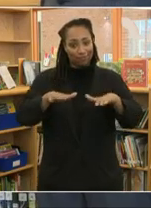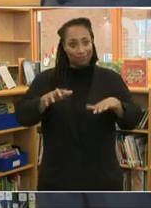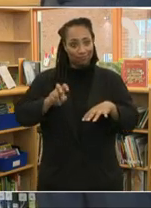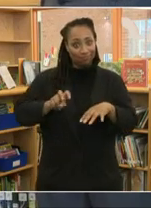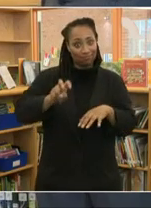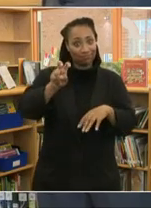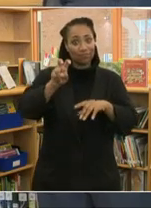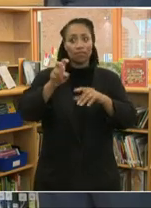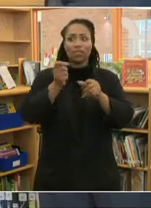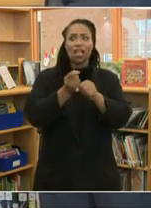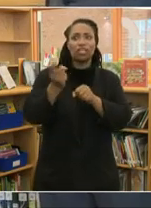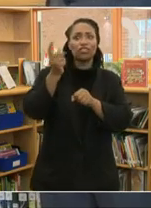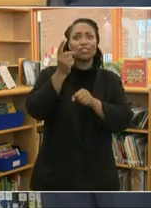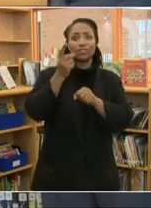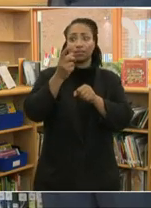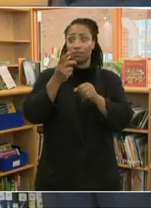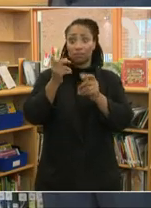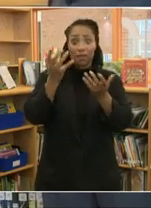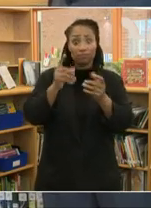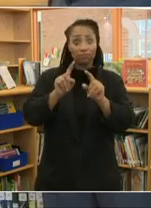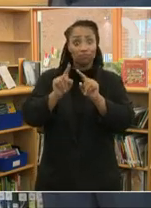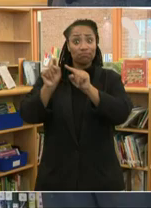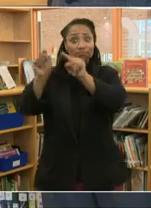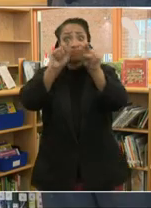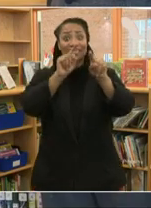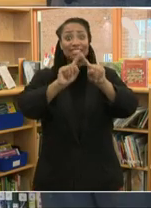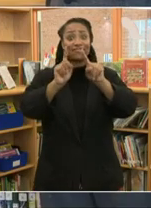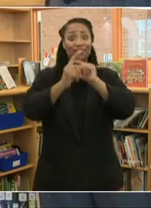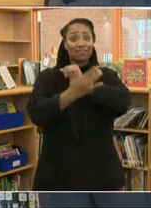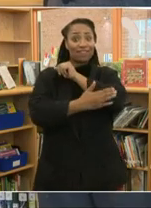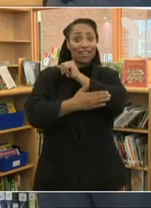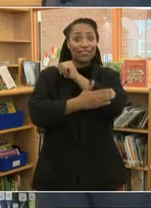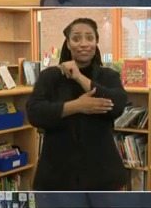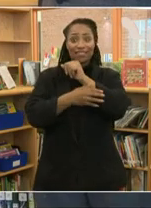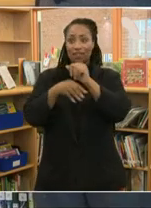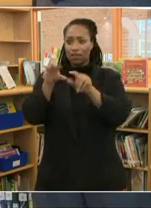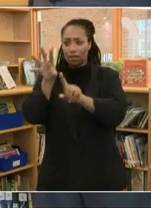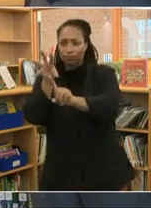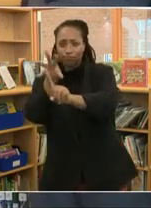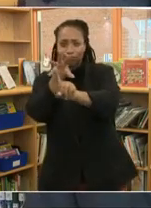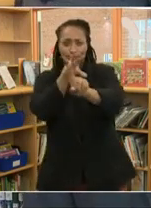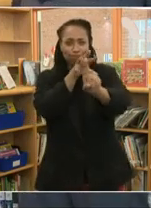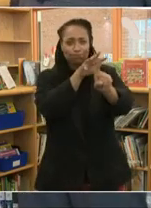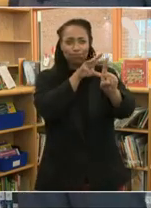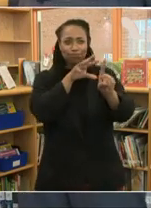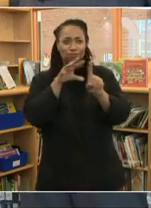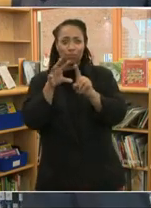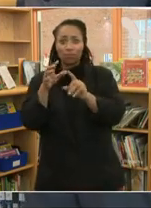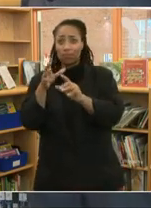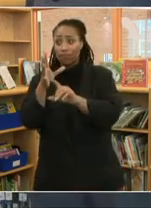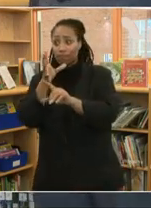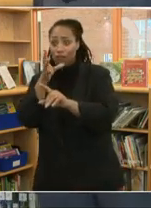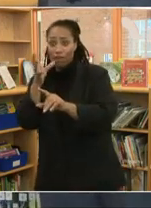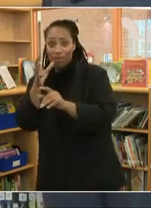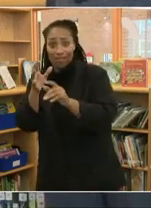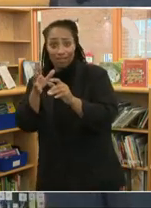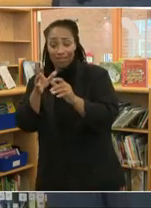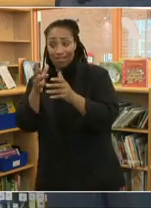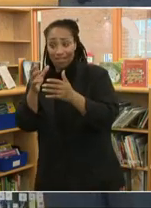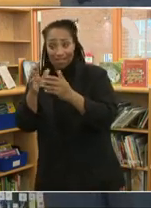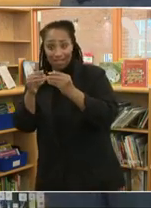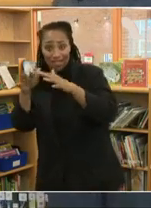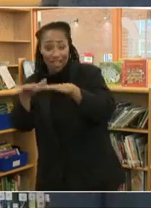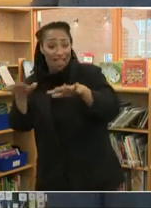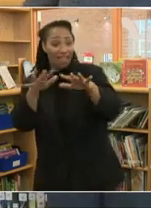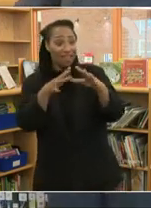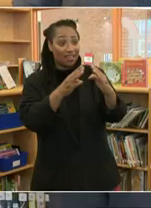to record those stories that have never been told before. We're going to the deep south. We're going to farmlands. We're going to rural America. We're going to tribal nations.